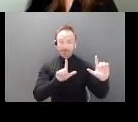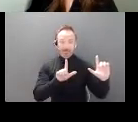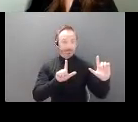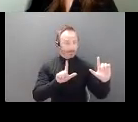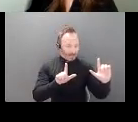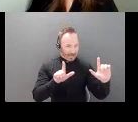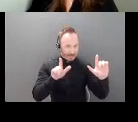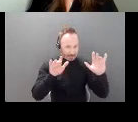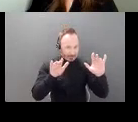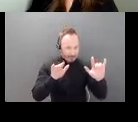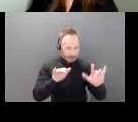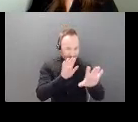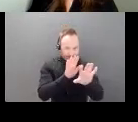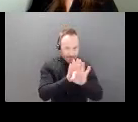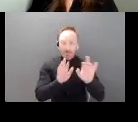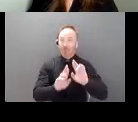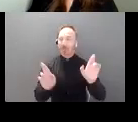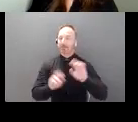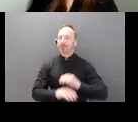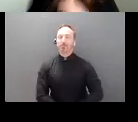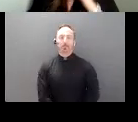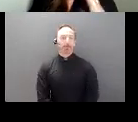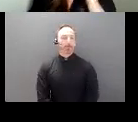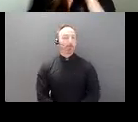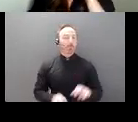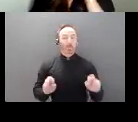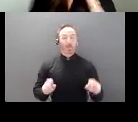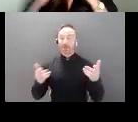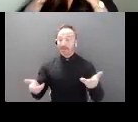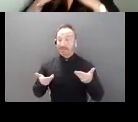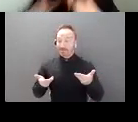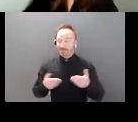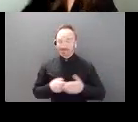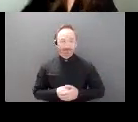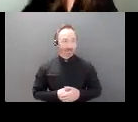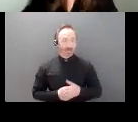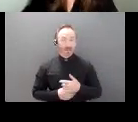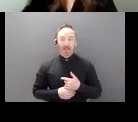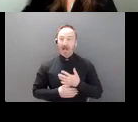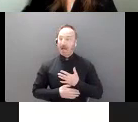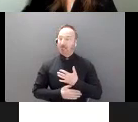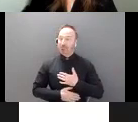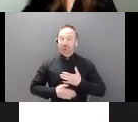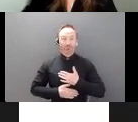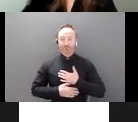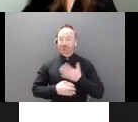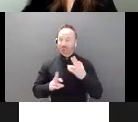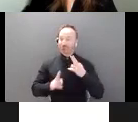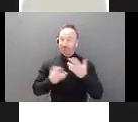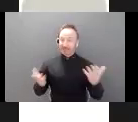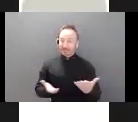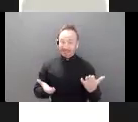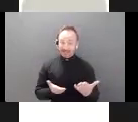play from current. Here we go. All right, welcome. It's my pleasure to be here for Elder Abuse